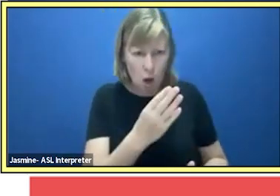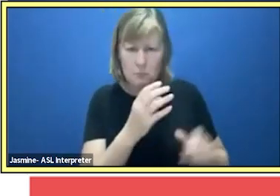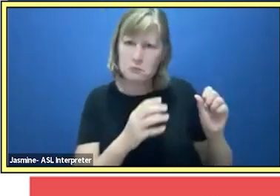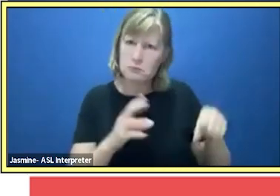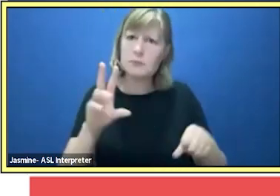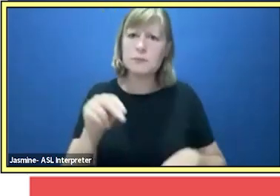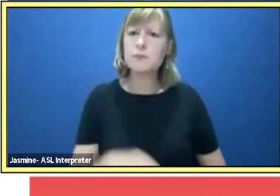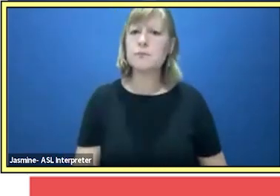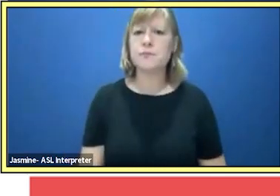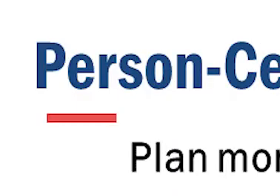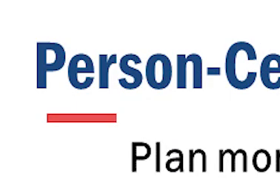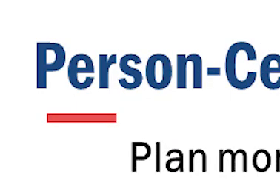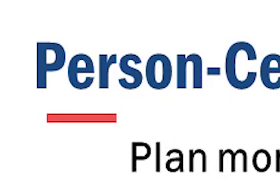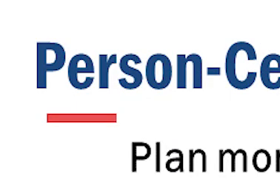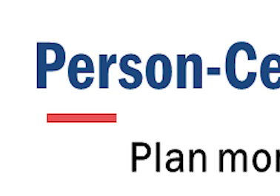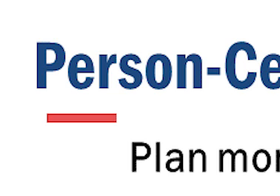Go to the next slide.